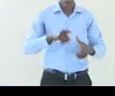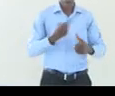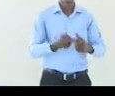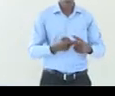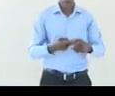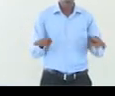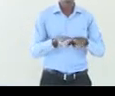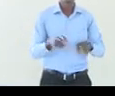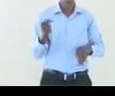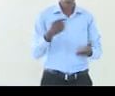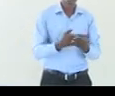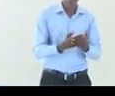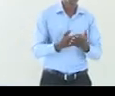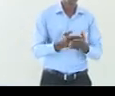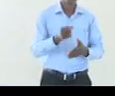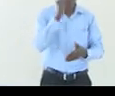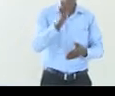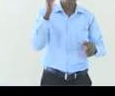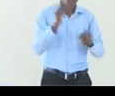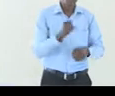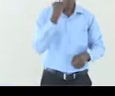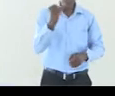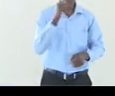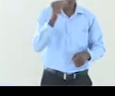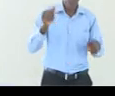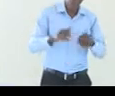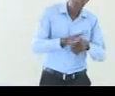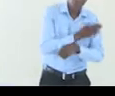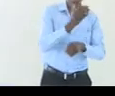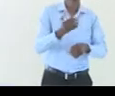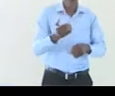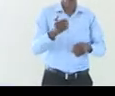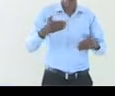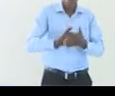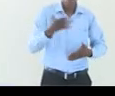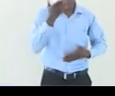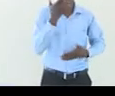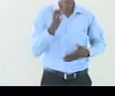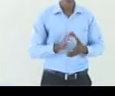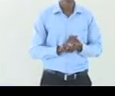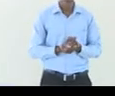Even the money she's earning is not enough for her new taste.